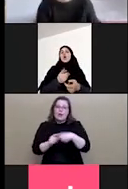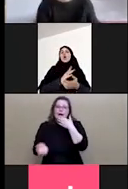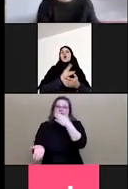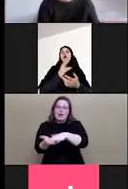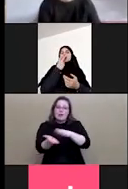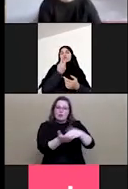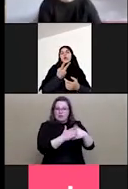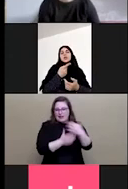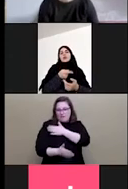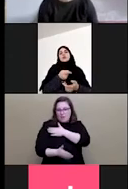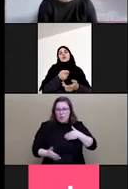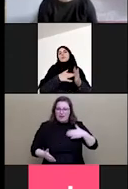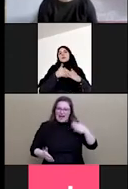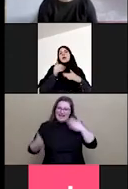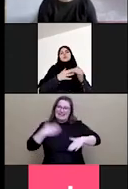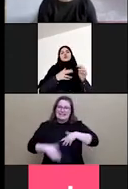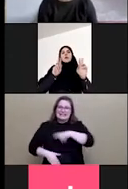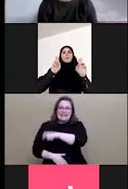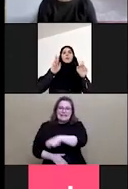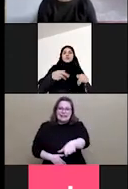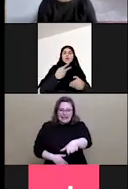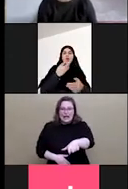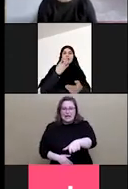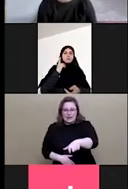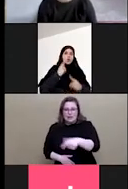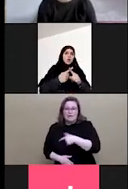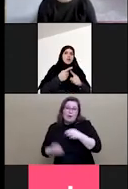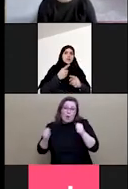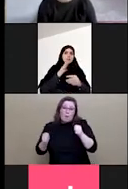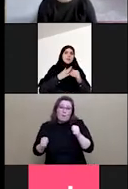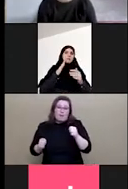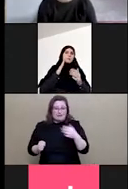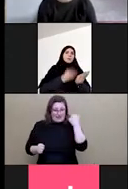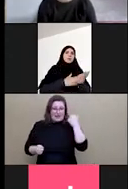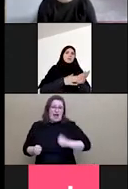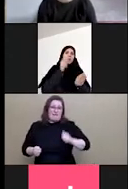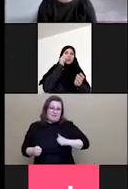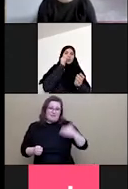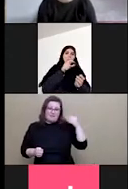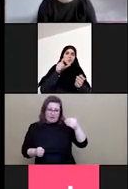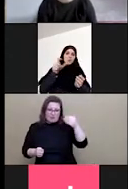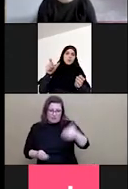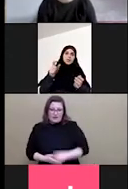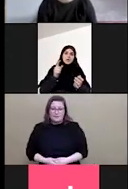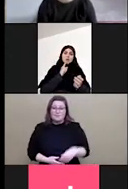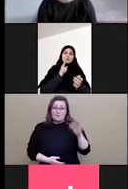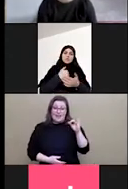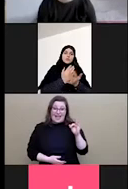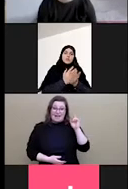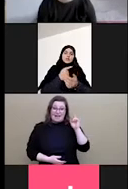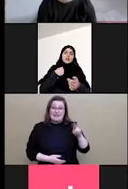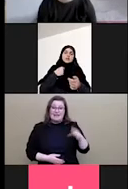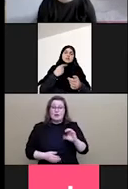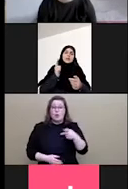hope that they will be useful for the future. When it comes to the UN agencies, as I said,